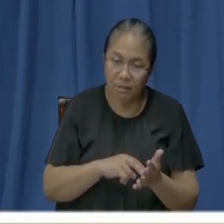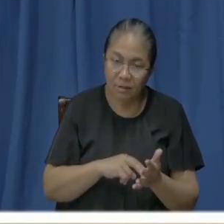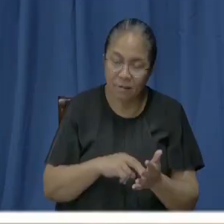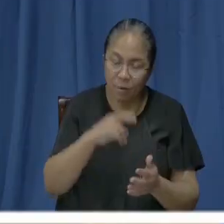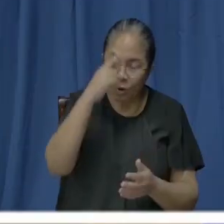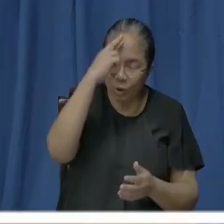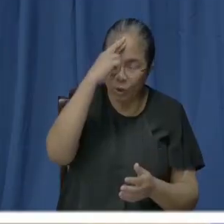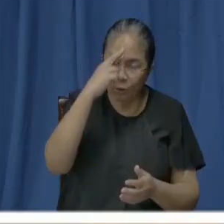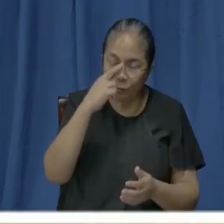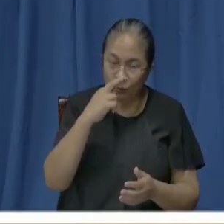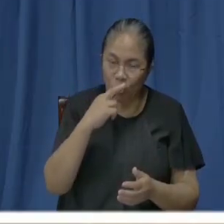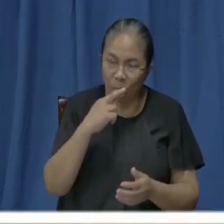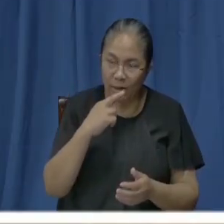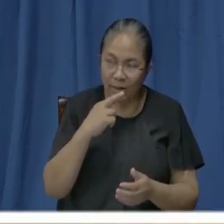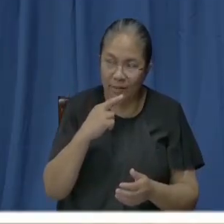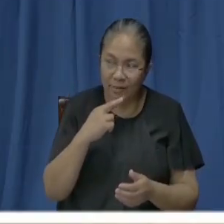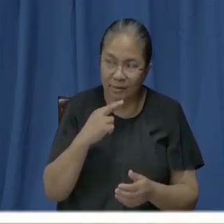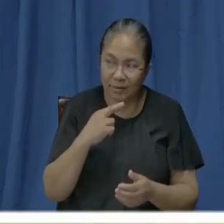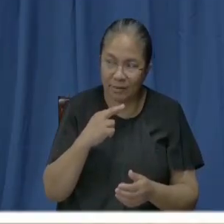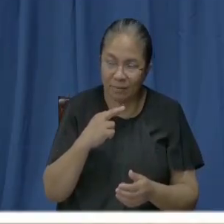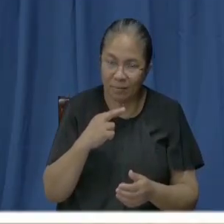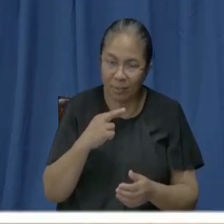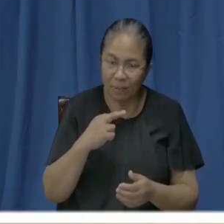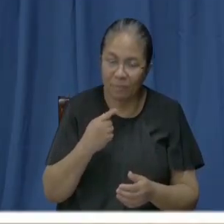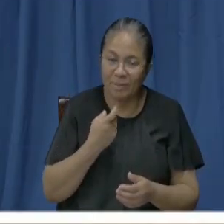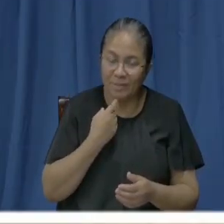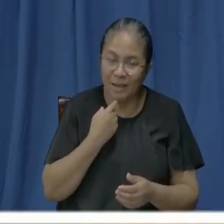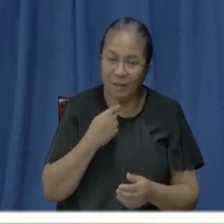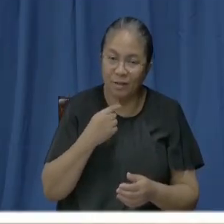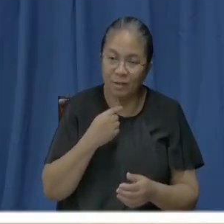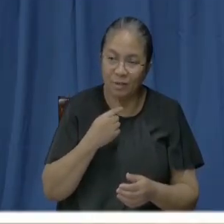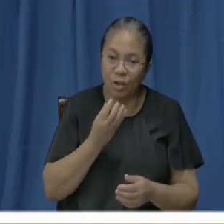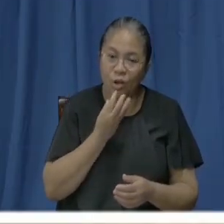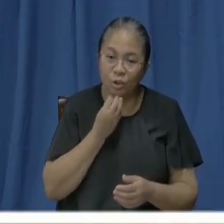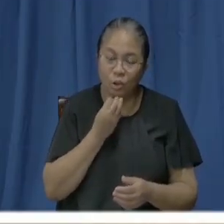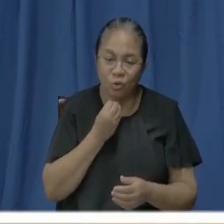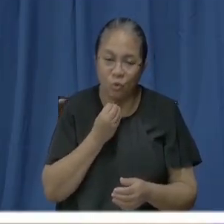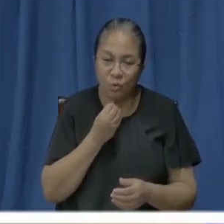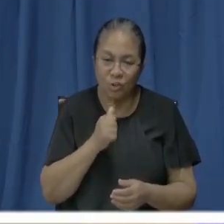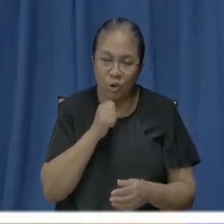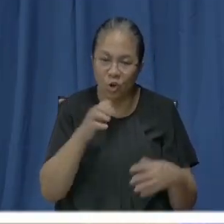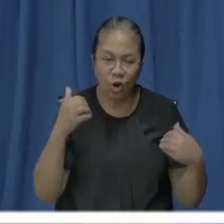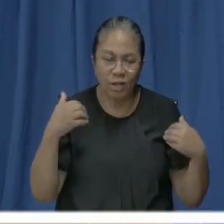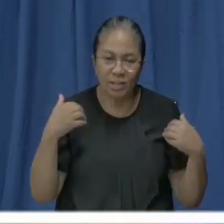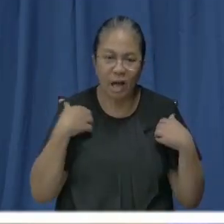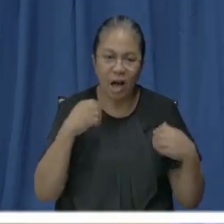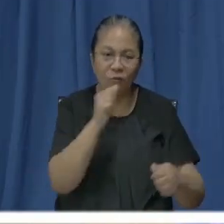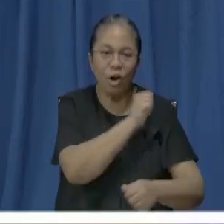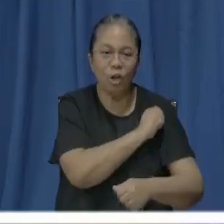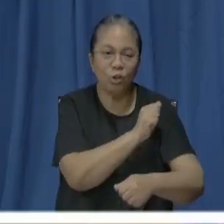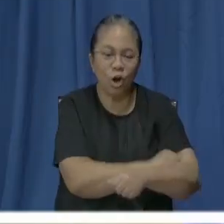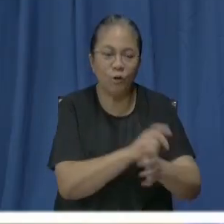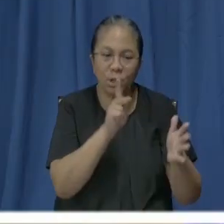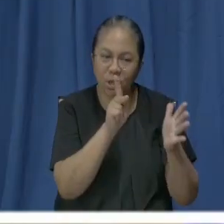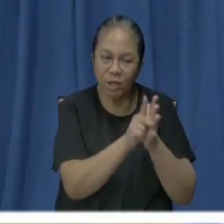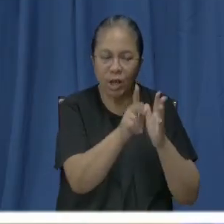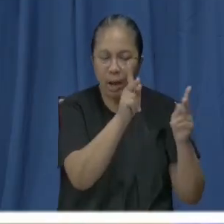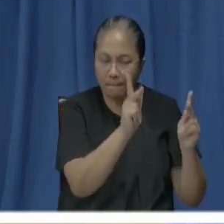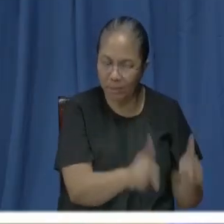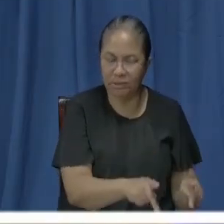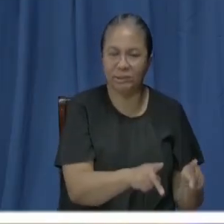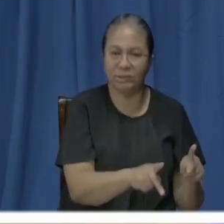said that the Jews have no authority to put anyone to death. We know that from the trial of Jesus.